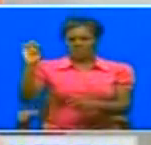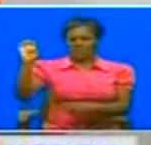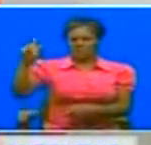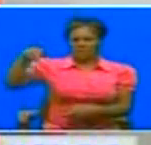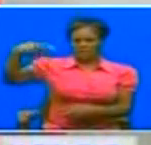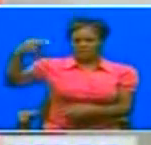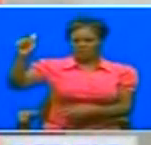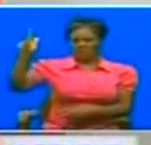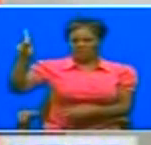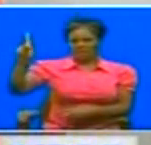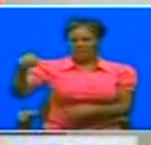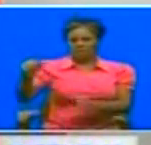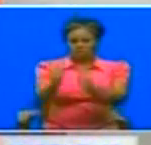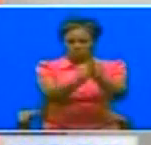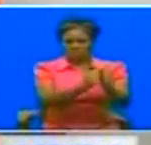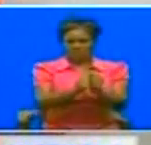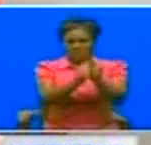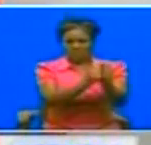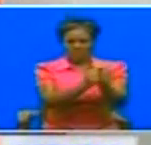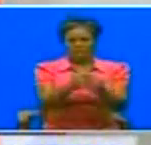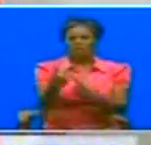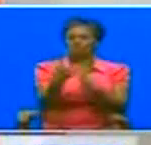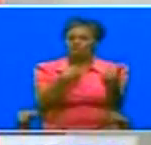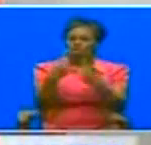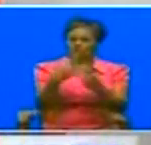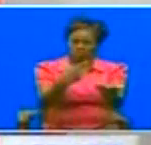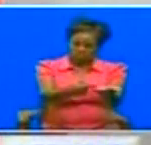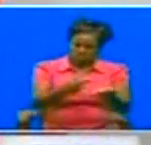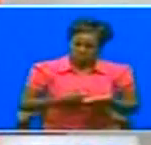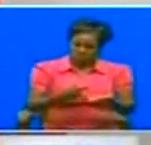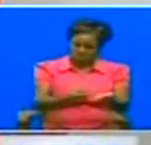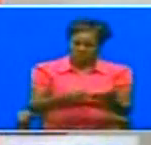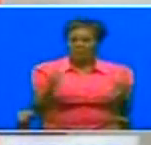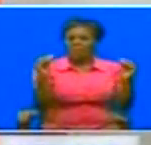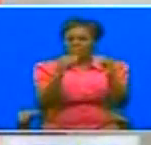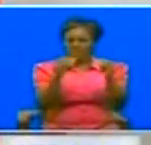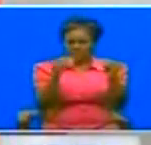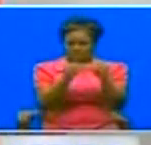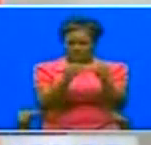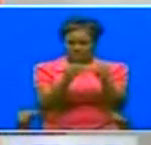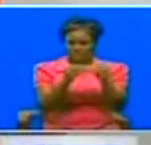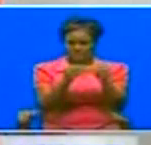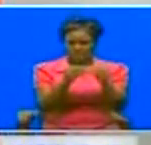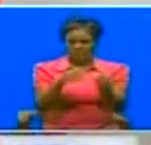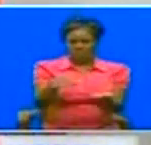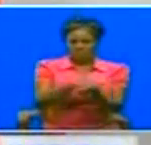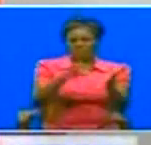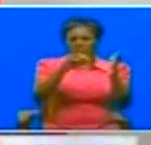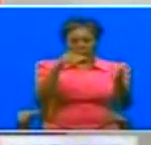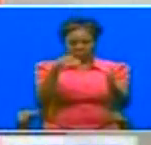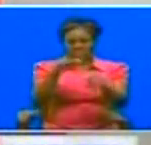so we were able together to talk about this. Immediately I knew it was a violation of the